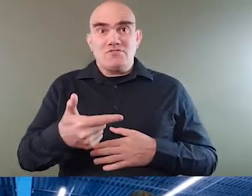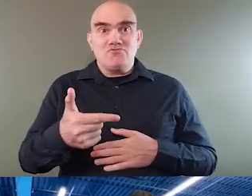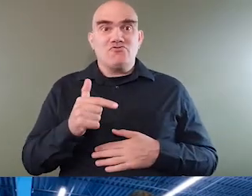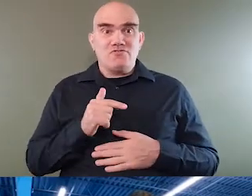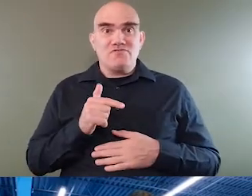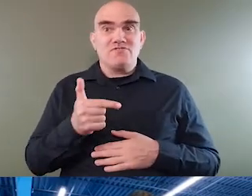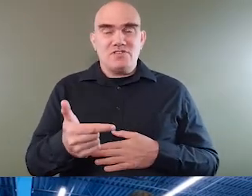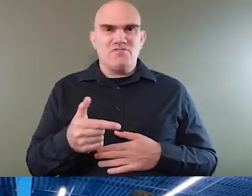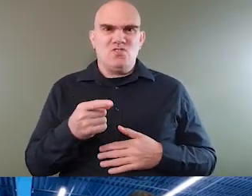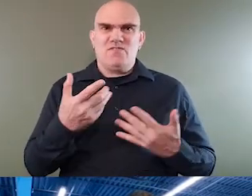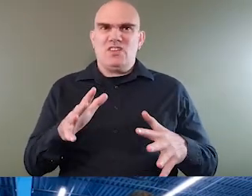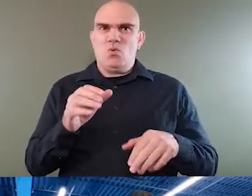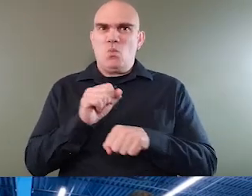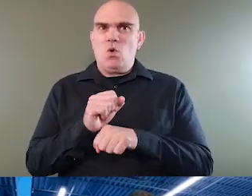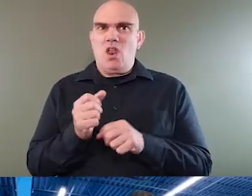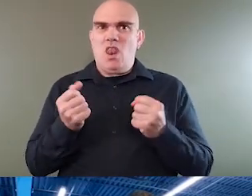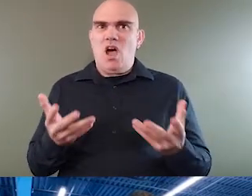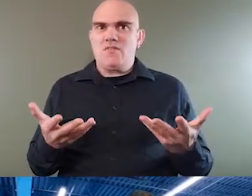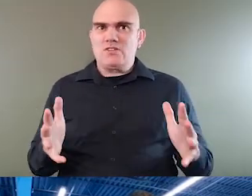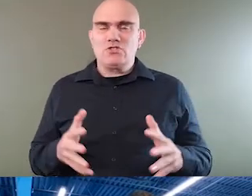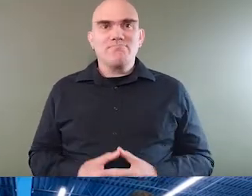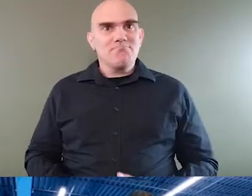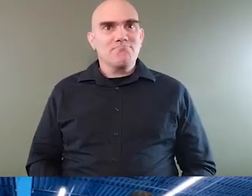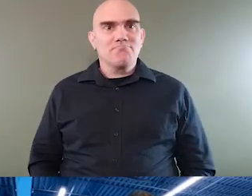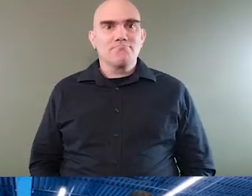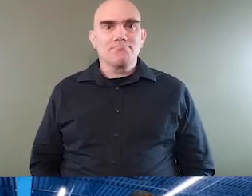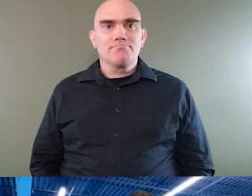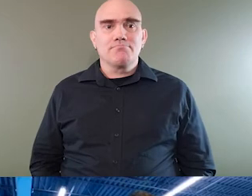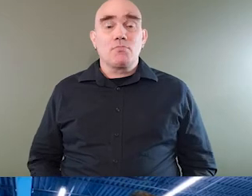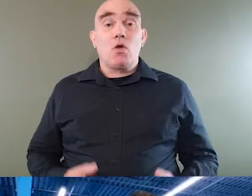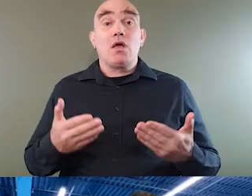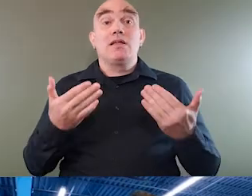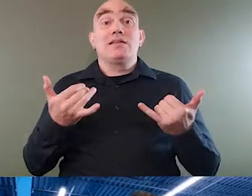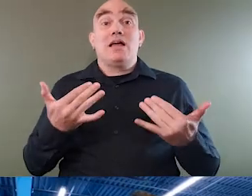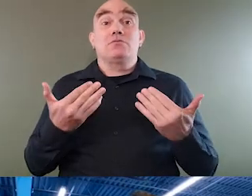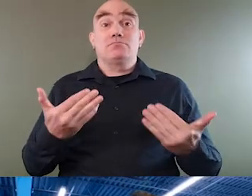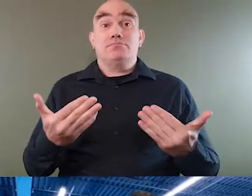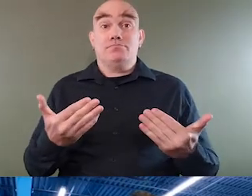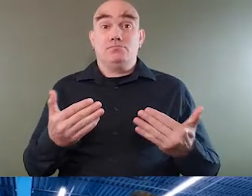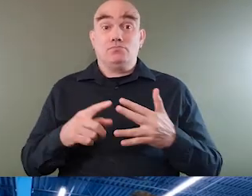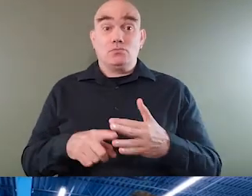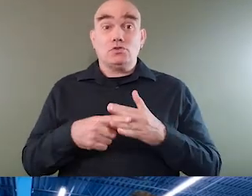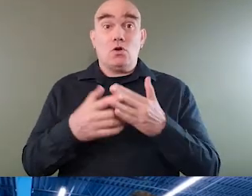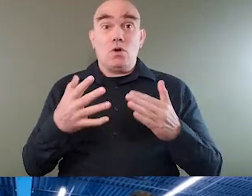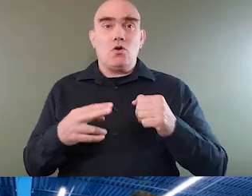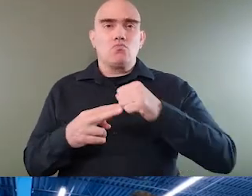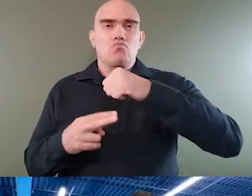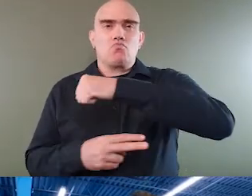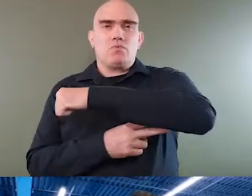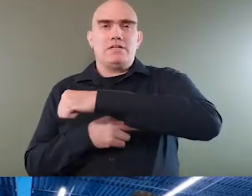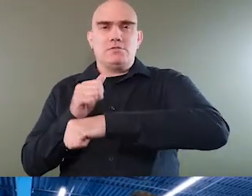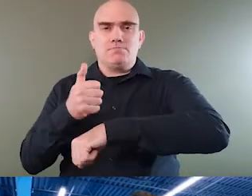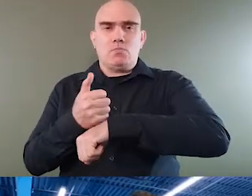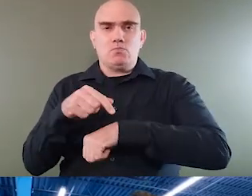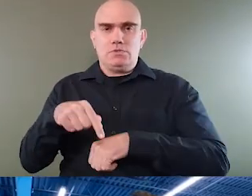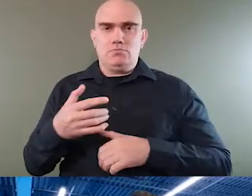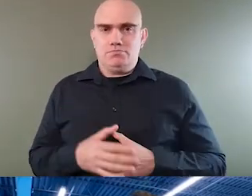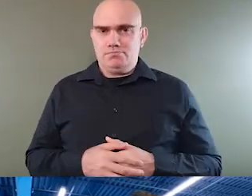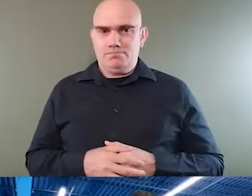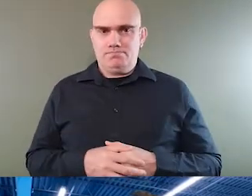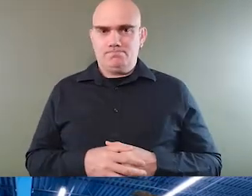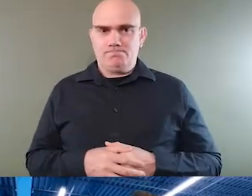back. You've worked a lot. All right, let's move down into bridge posture